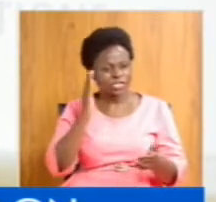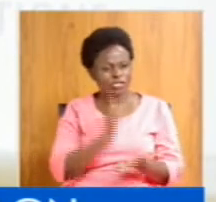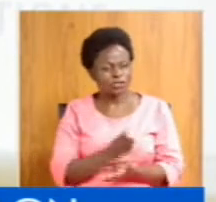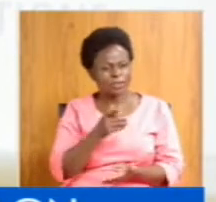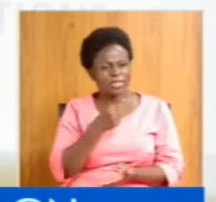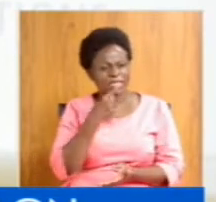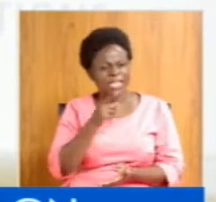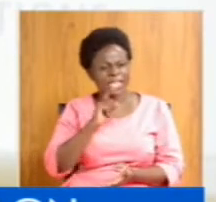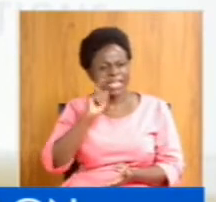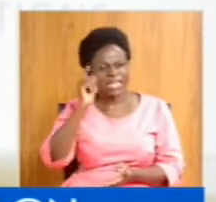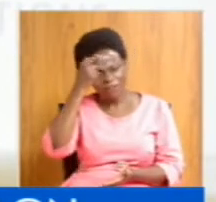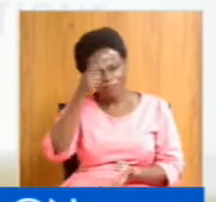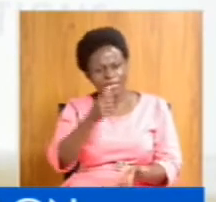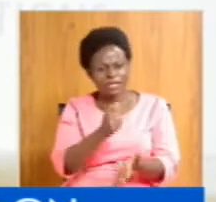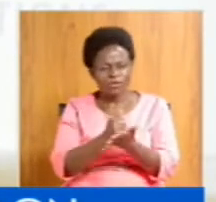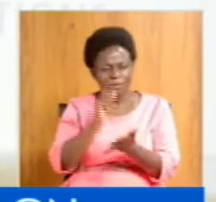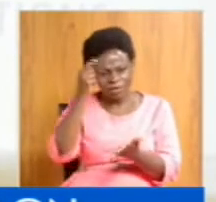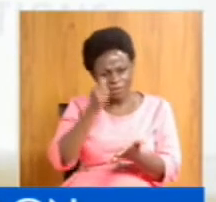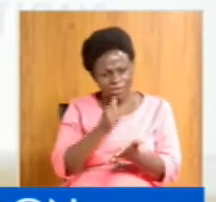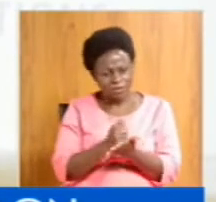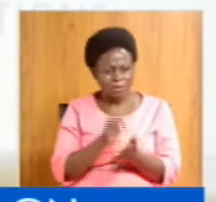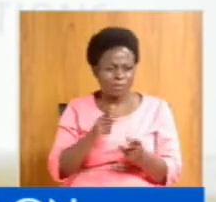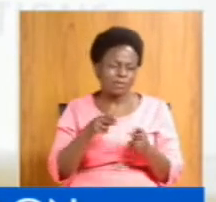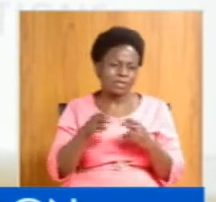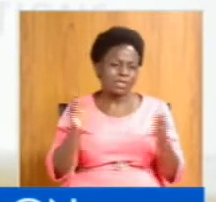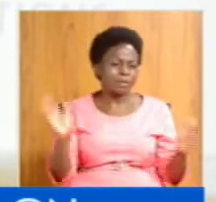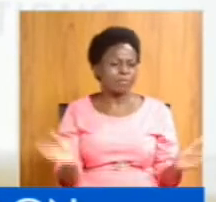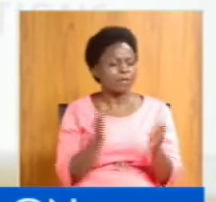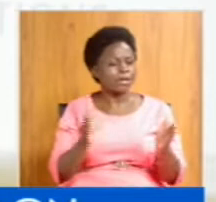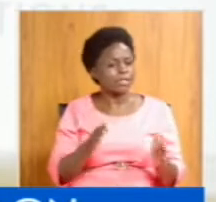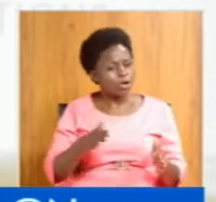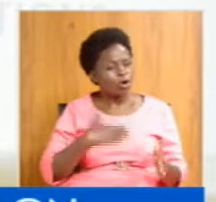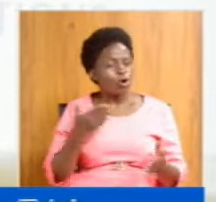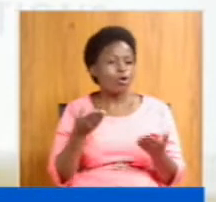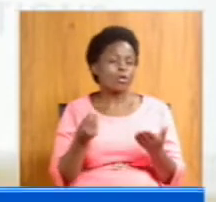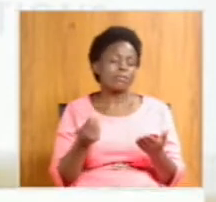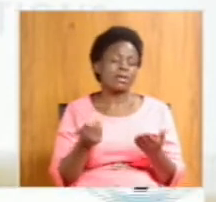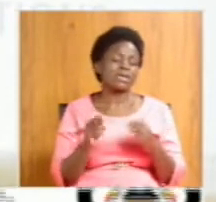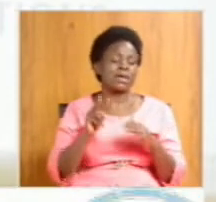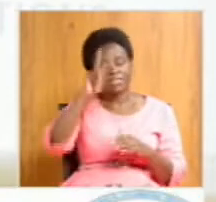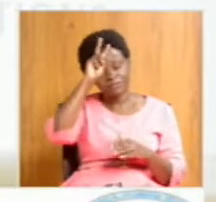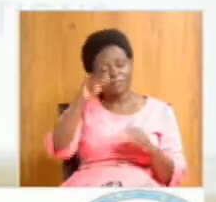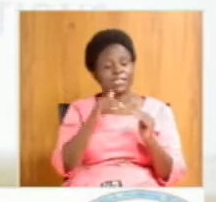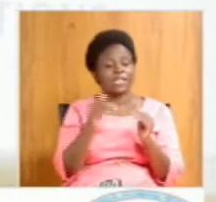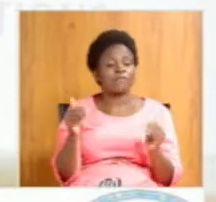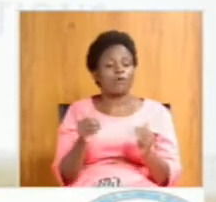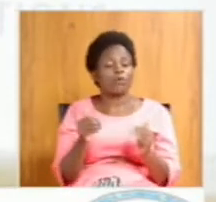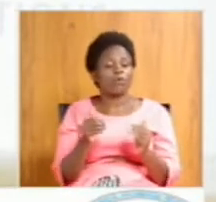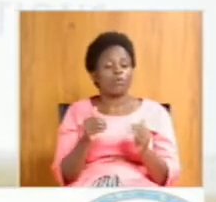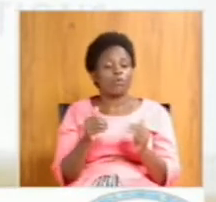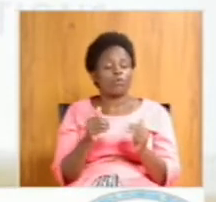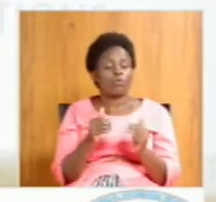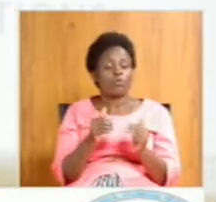saying of government at Yambi. Some people have started mobilizing their own funds at the village level to